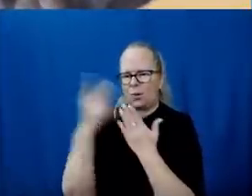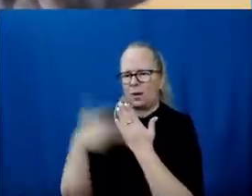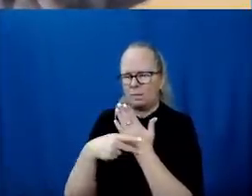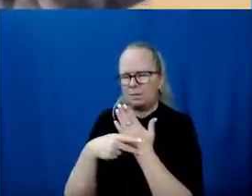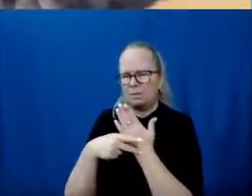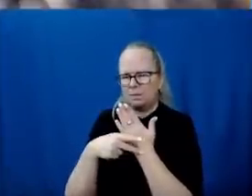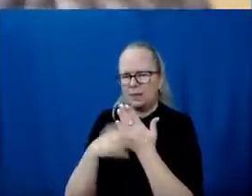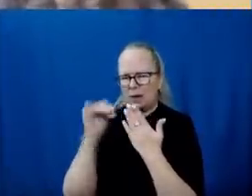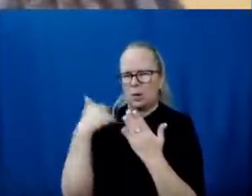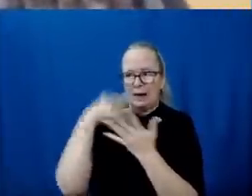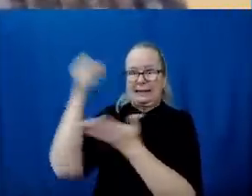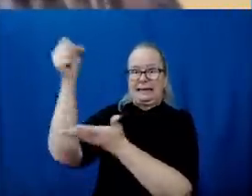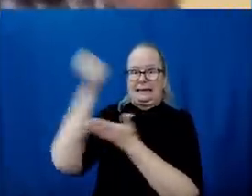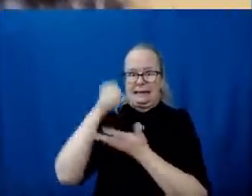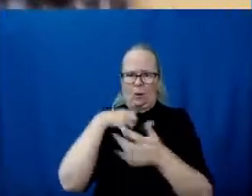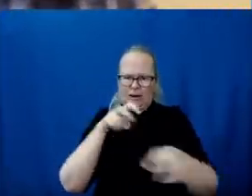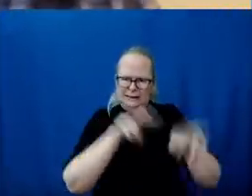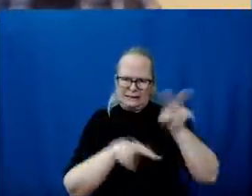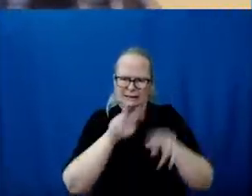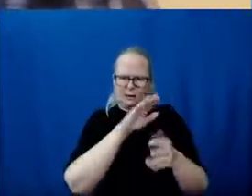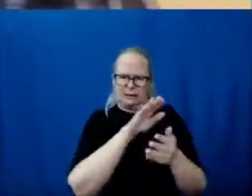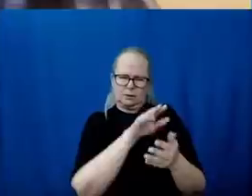program and we're monitoring for